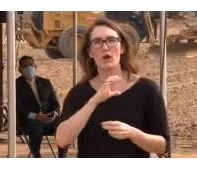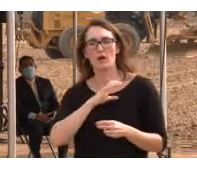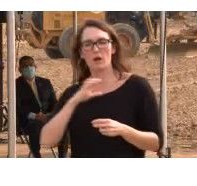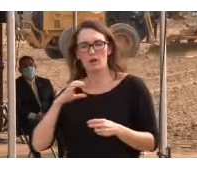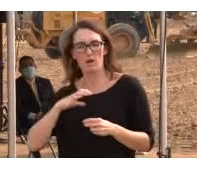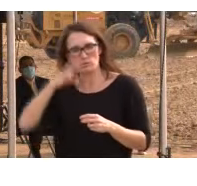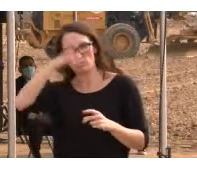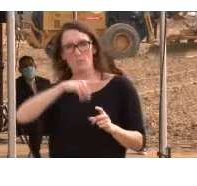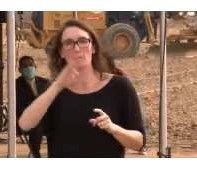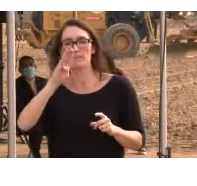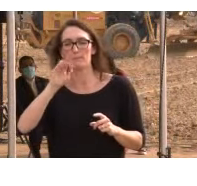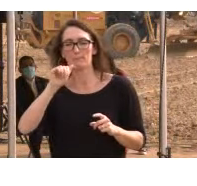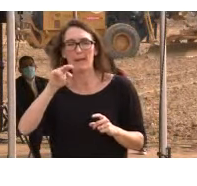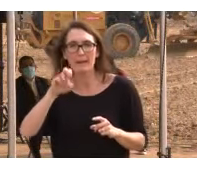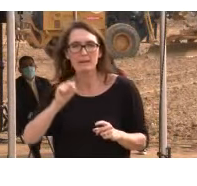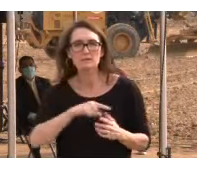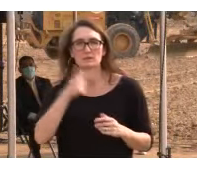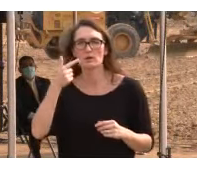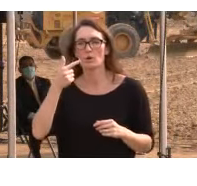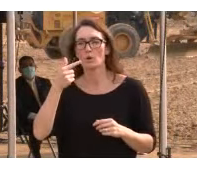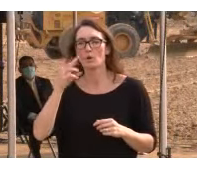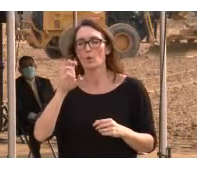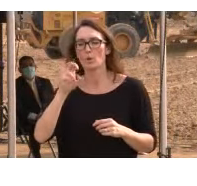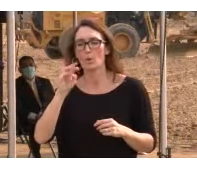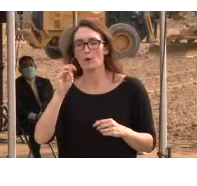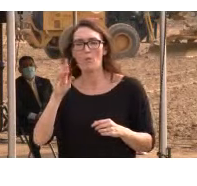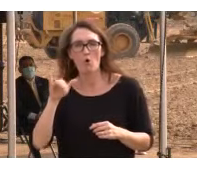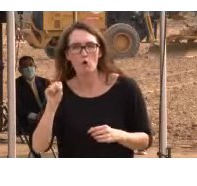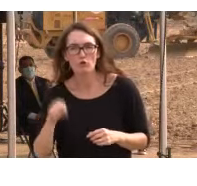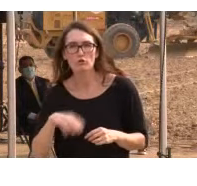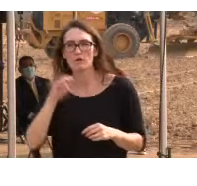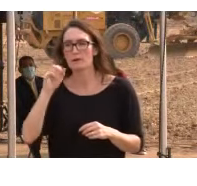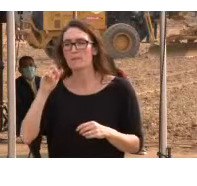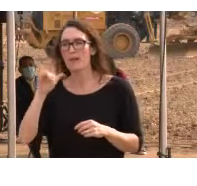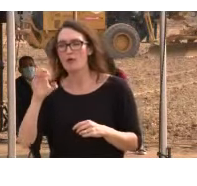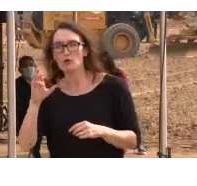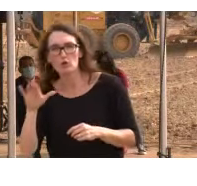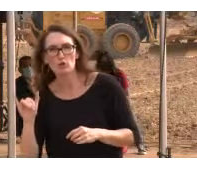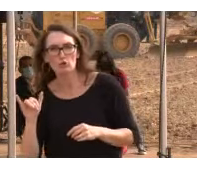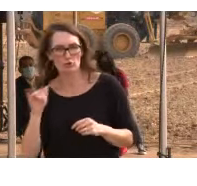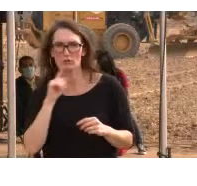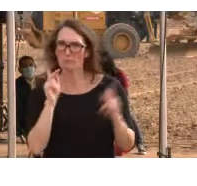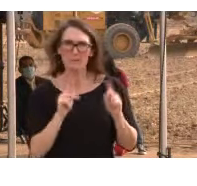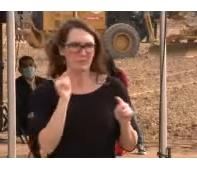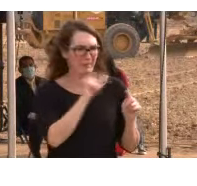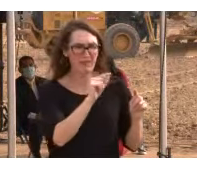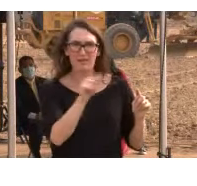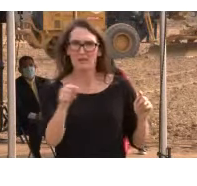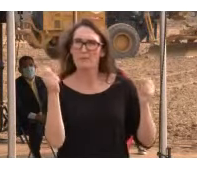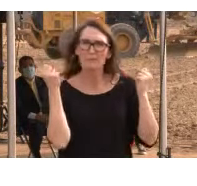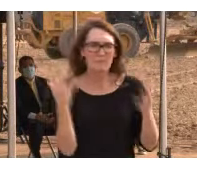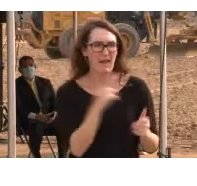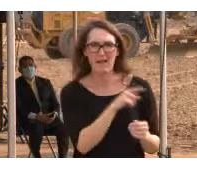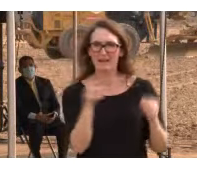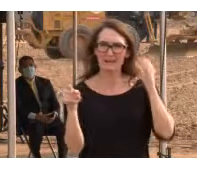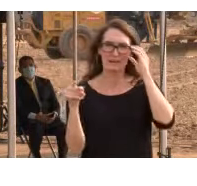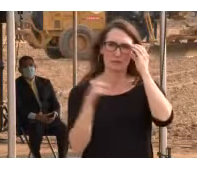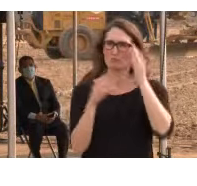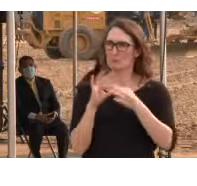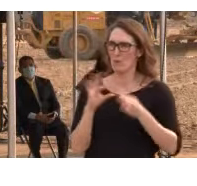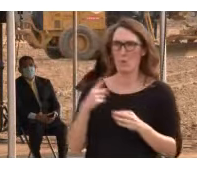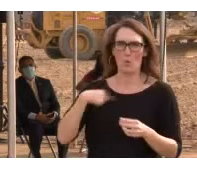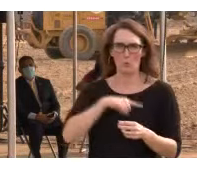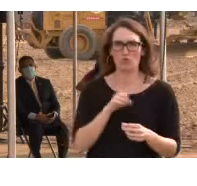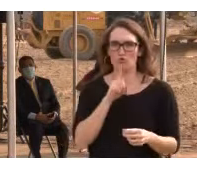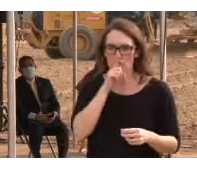Baines, Gwen Morris, Mary Curry, and so many others who have said, we